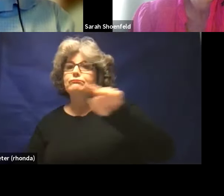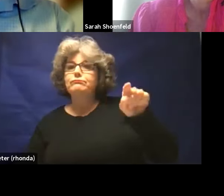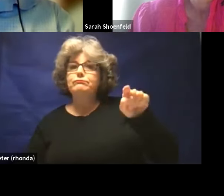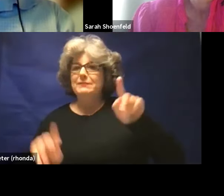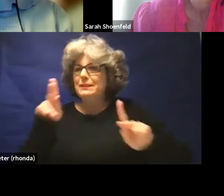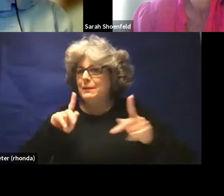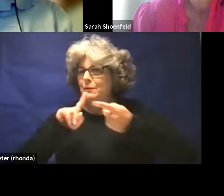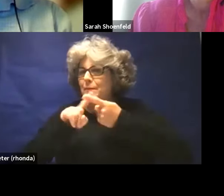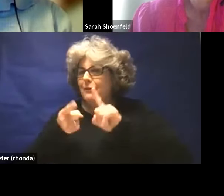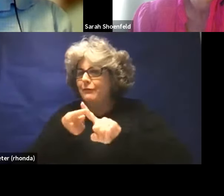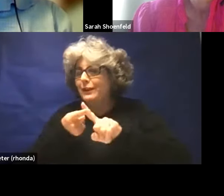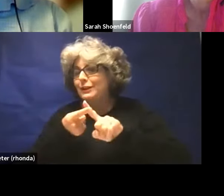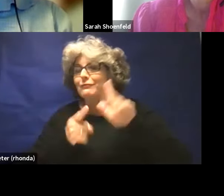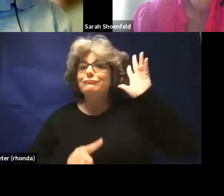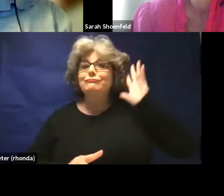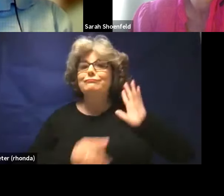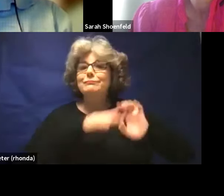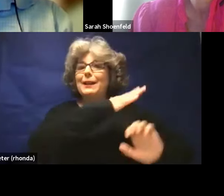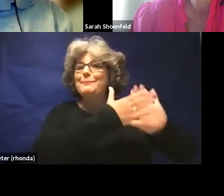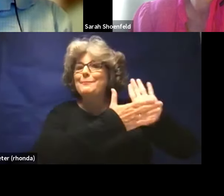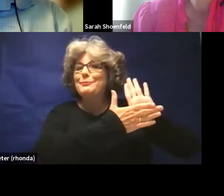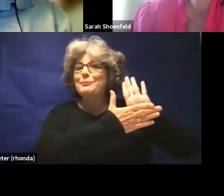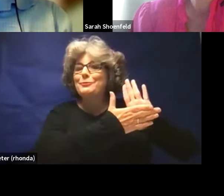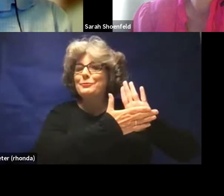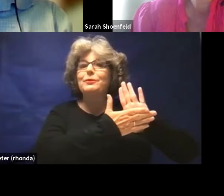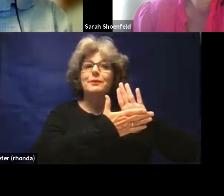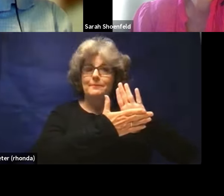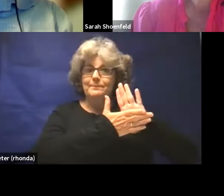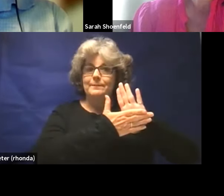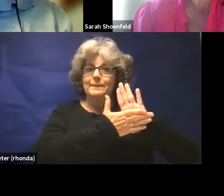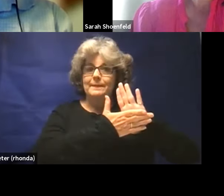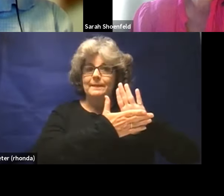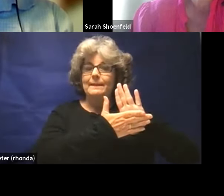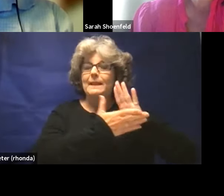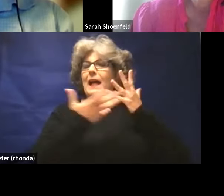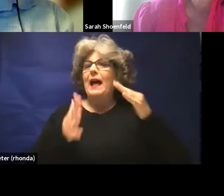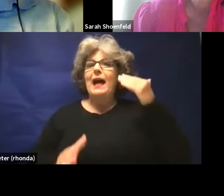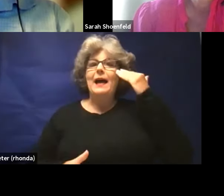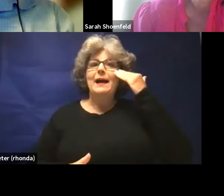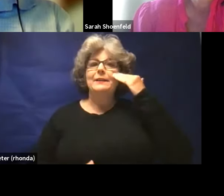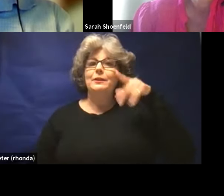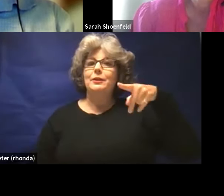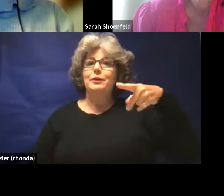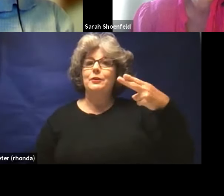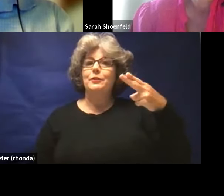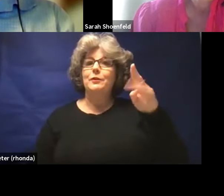friends from grade school or whatever," and that's how we found. I already knew Felicia